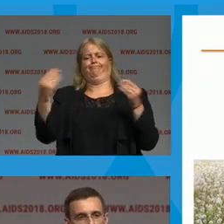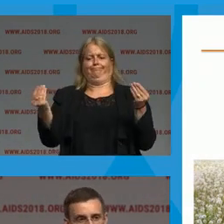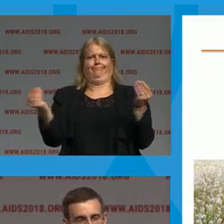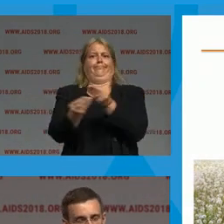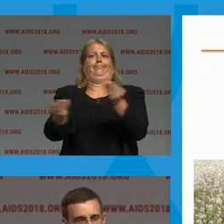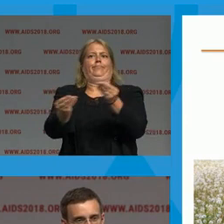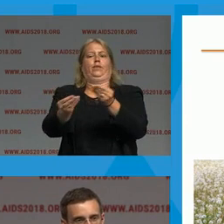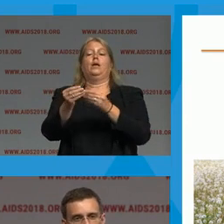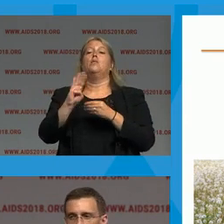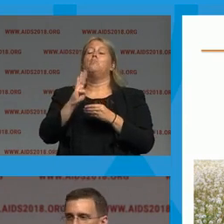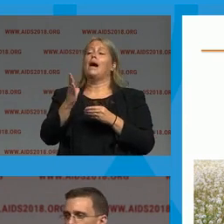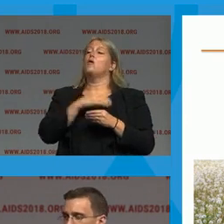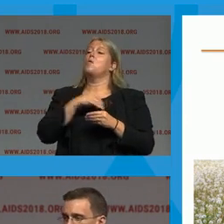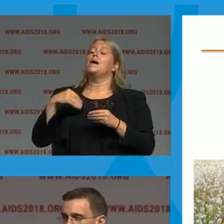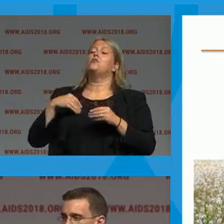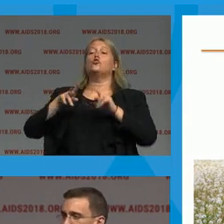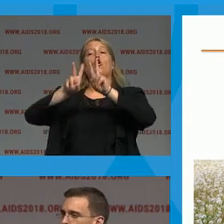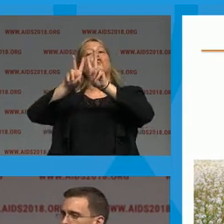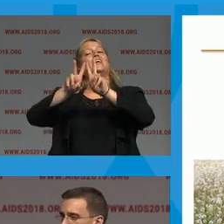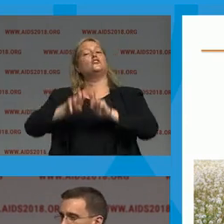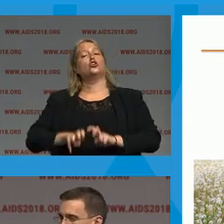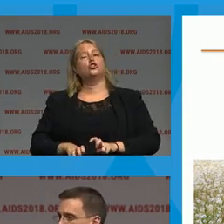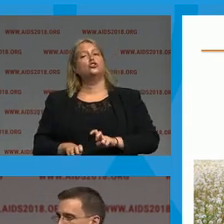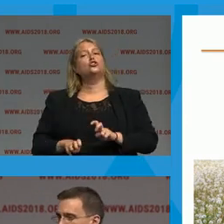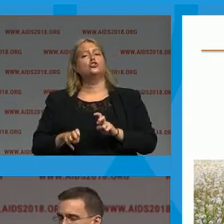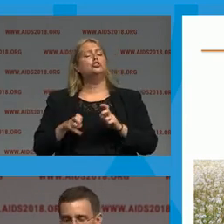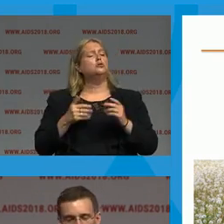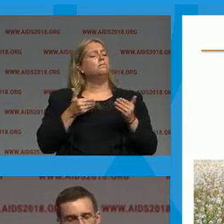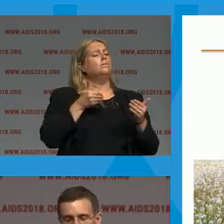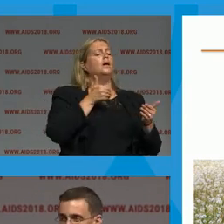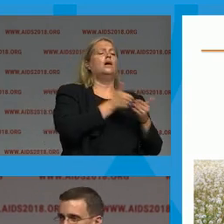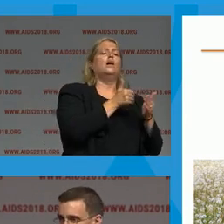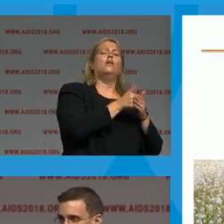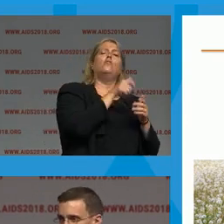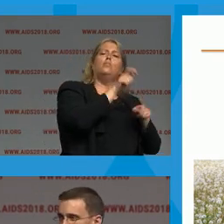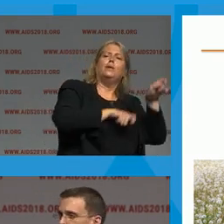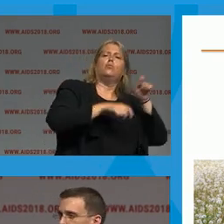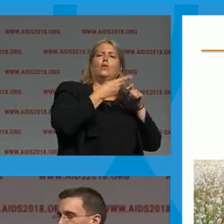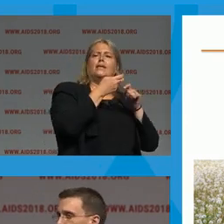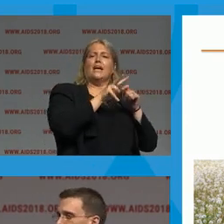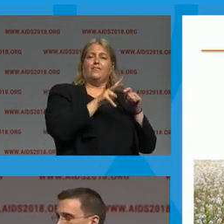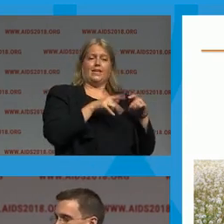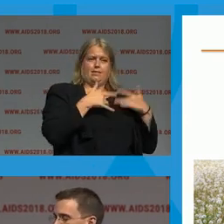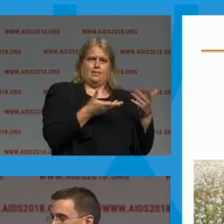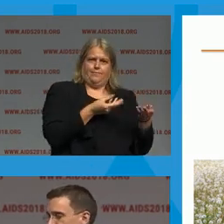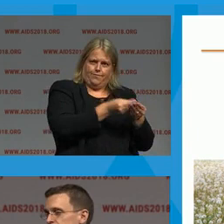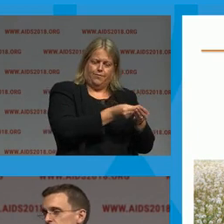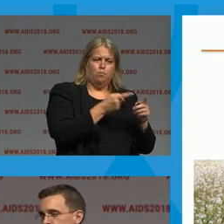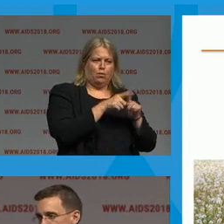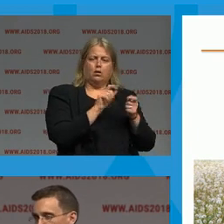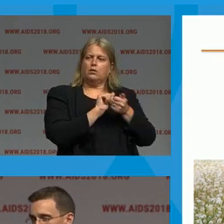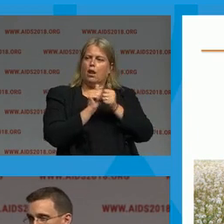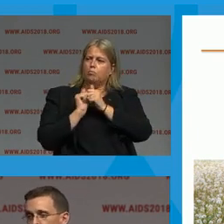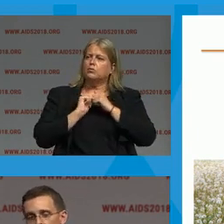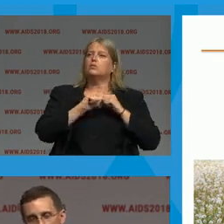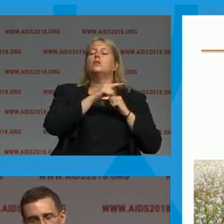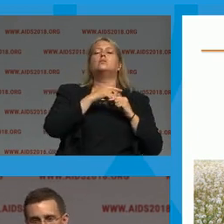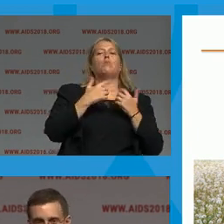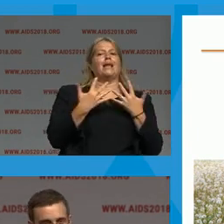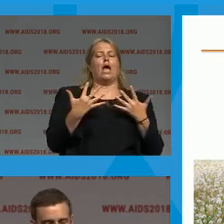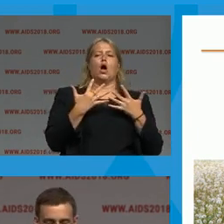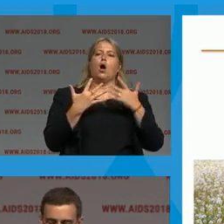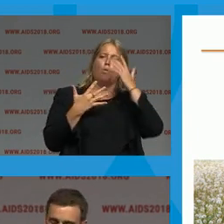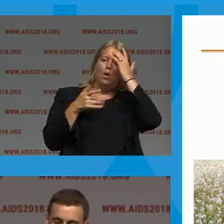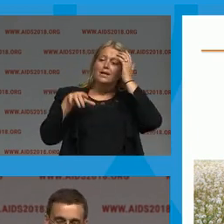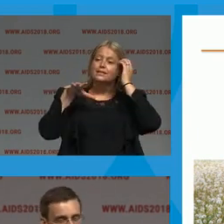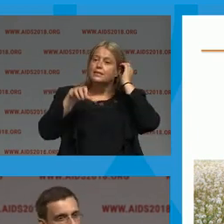Through biomedical research in close partnership with people living with HIV and our clinical collaborators, we are now sowing the seeds of discovery on a scale